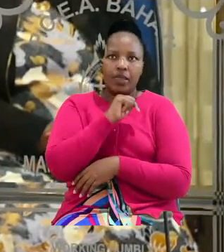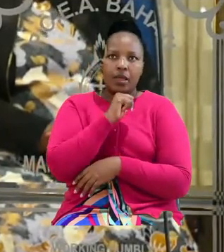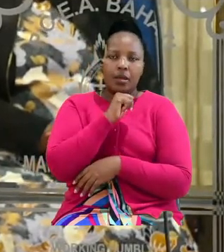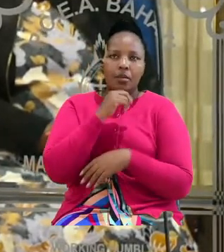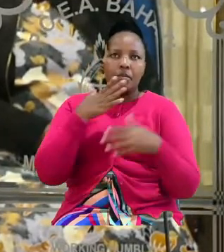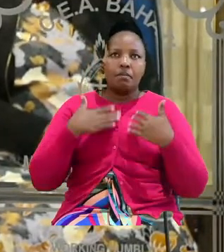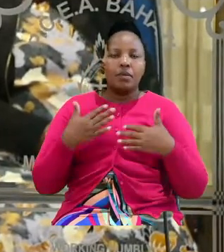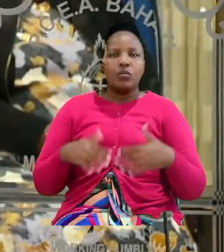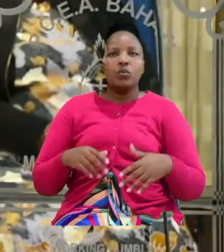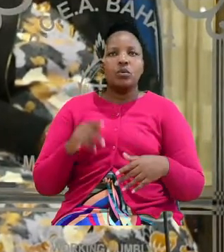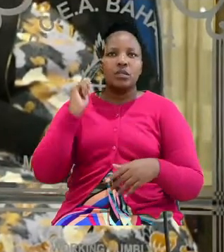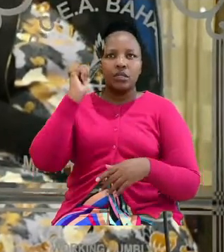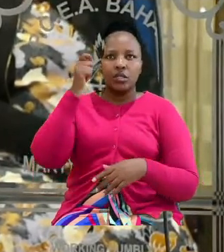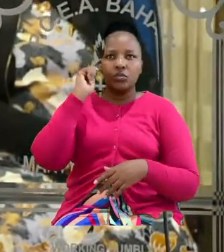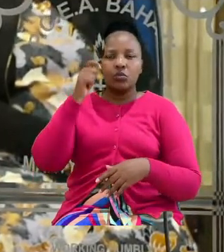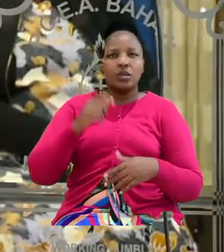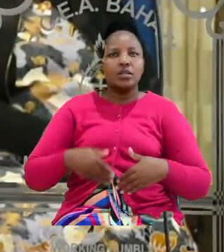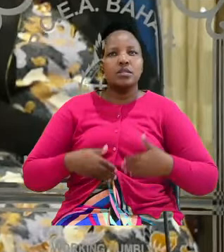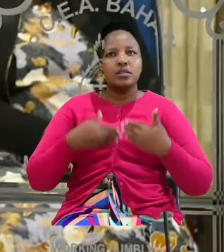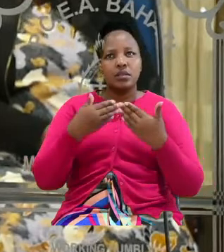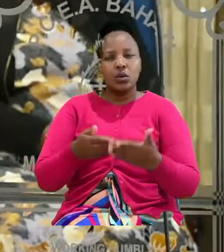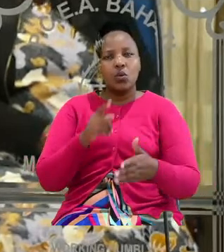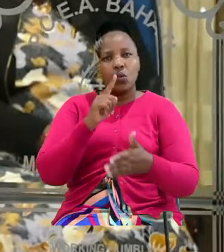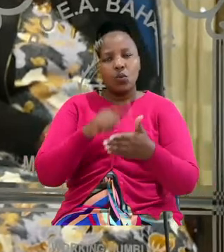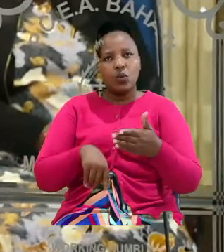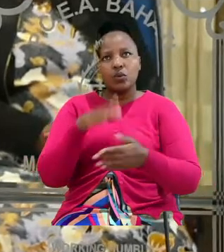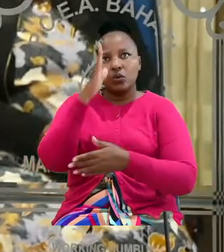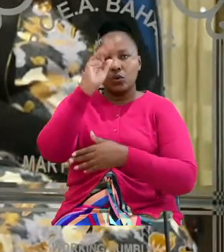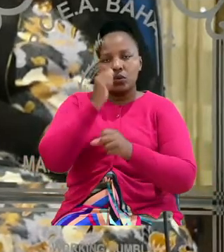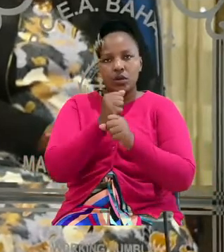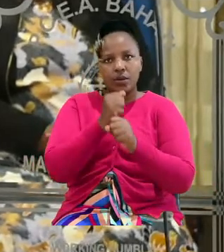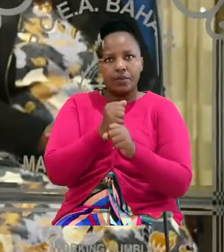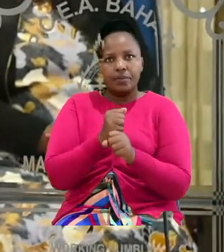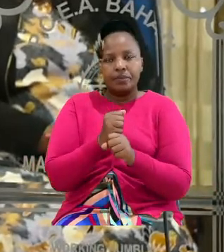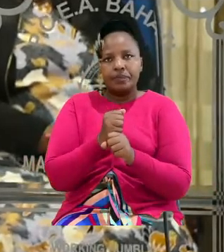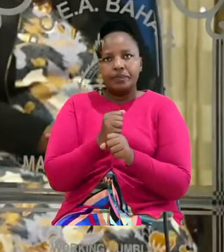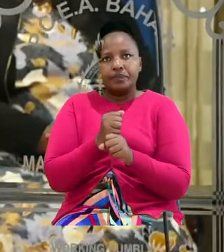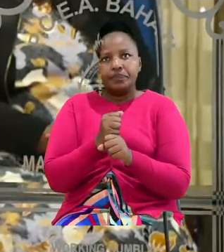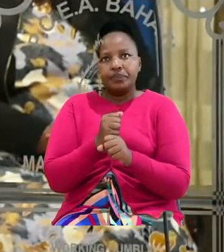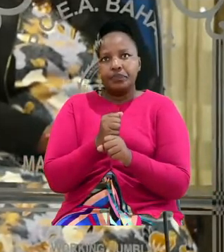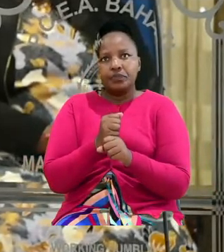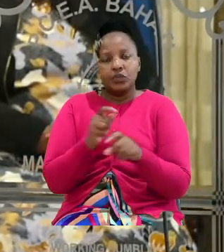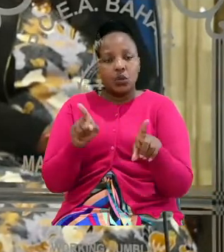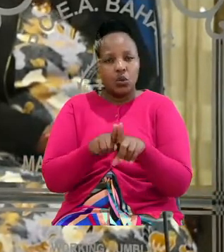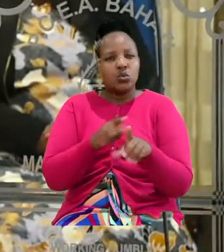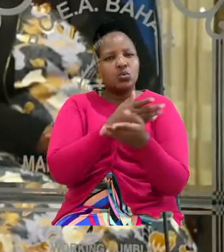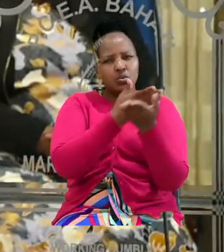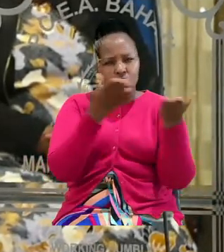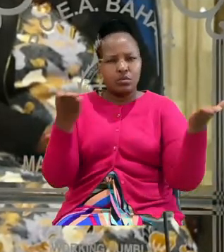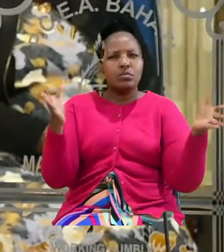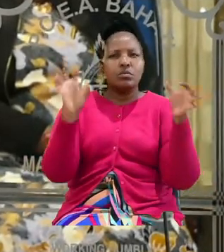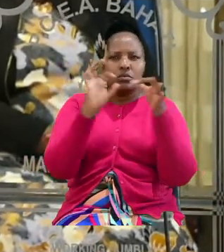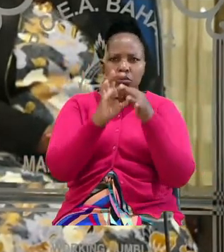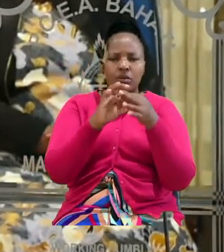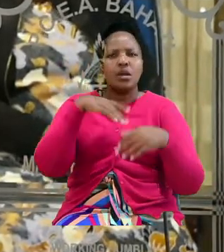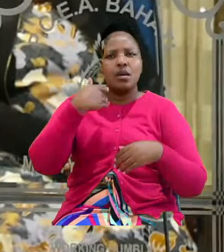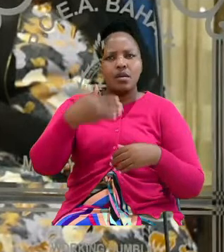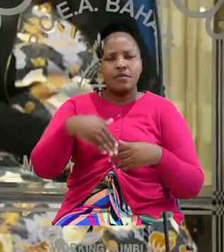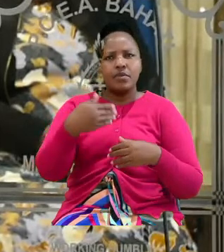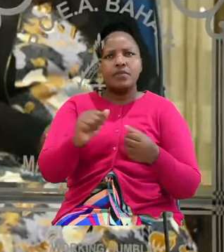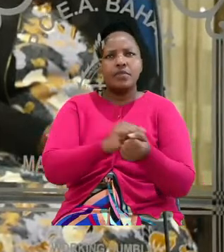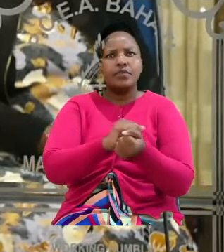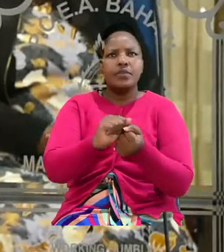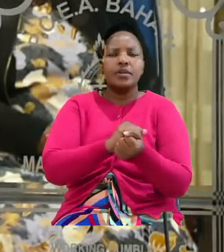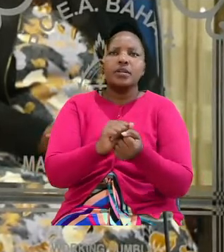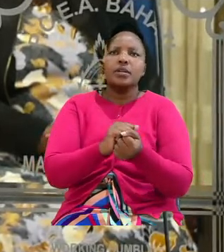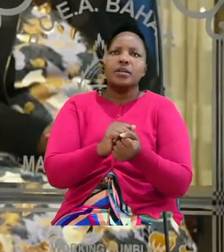giving testimonies on what God has done for them. And we also request you to come on Friday that we